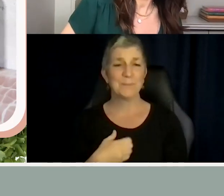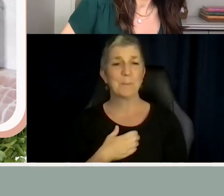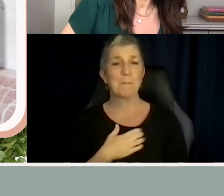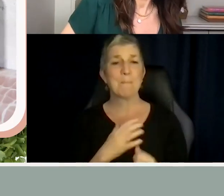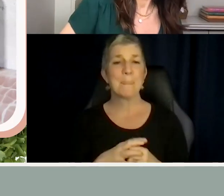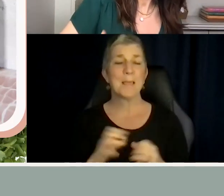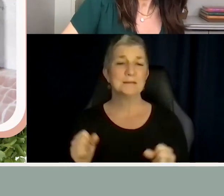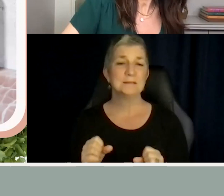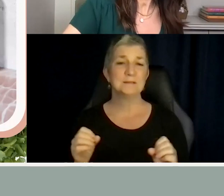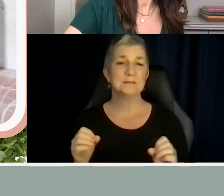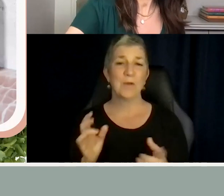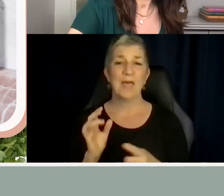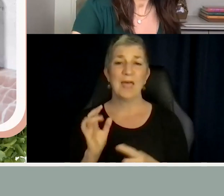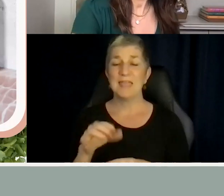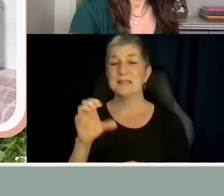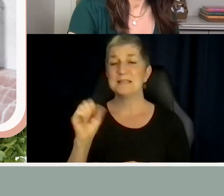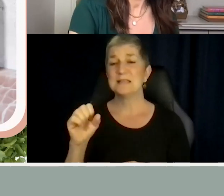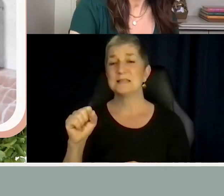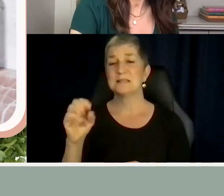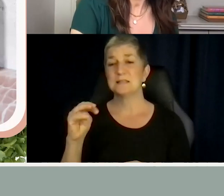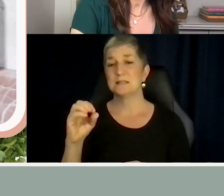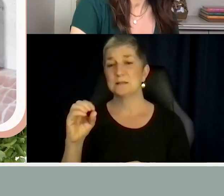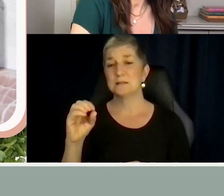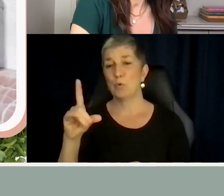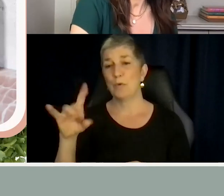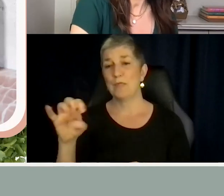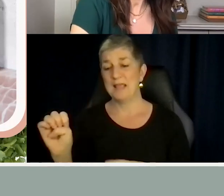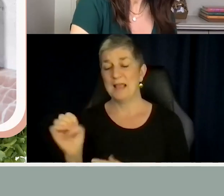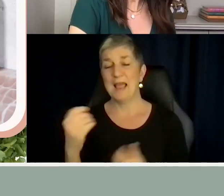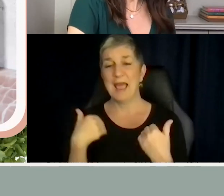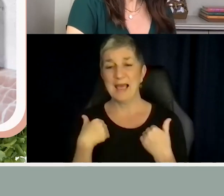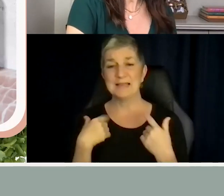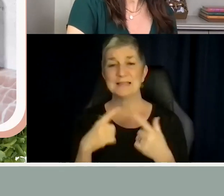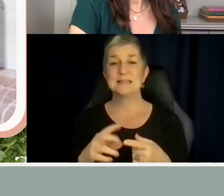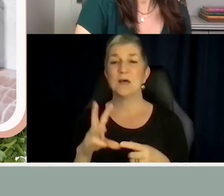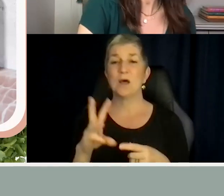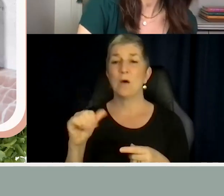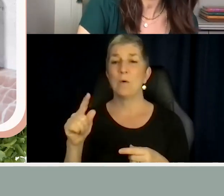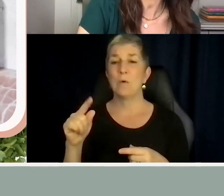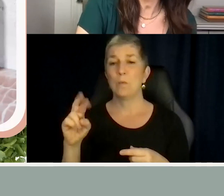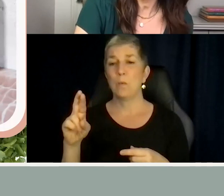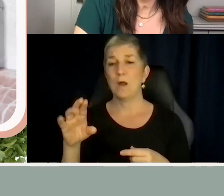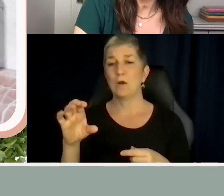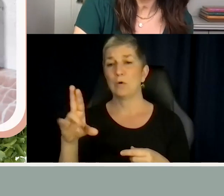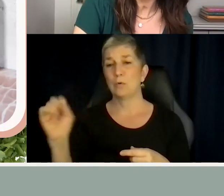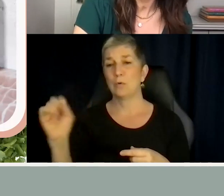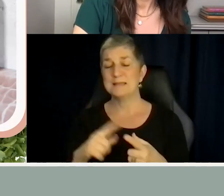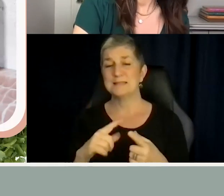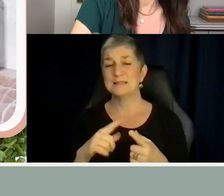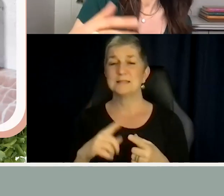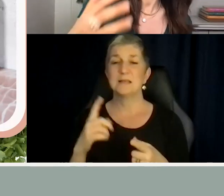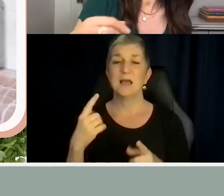So this smoothie here is powered up with watercress and or broccoli